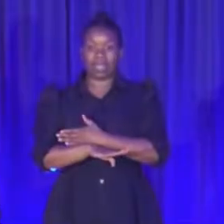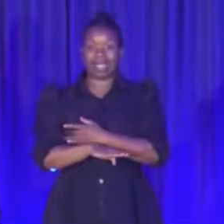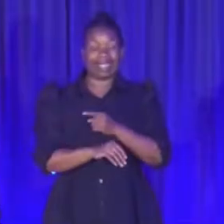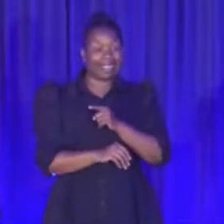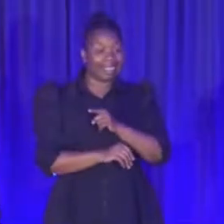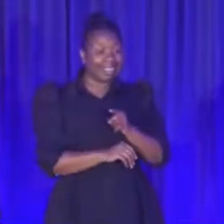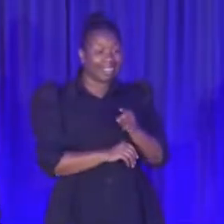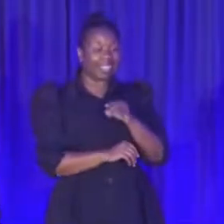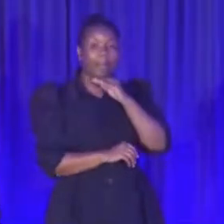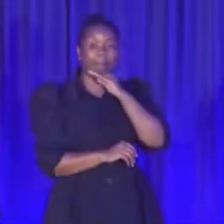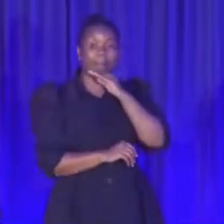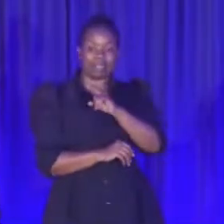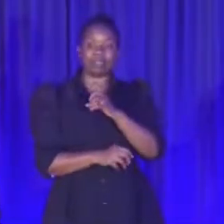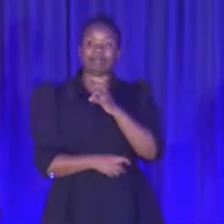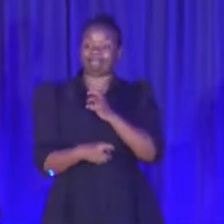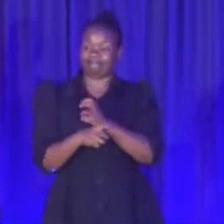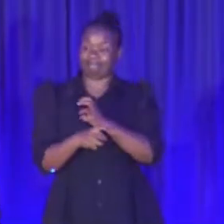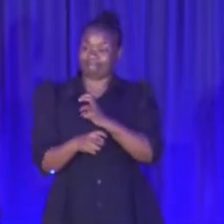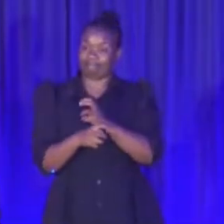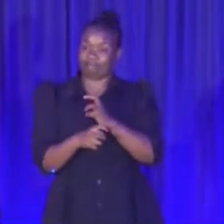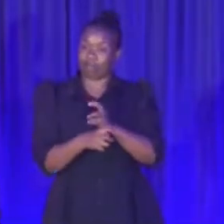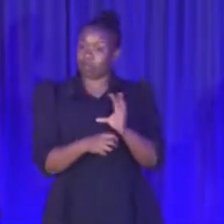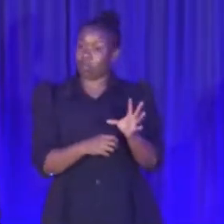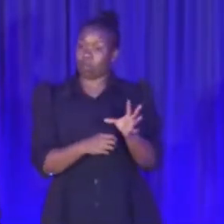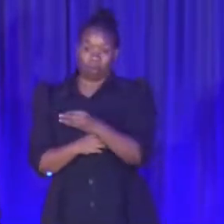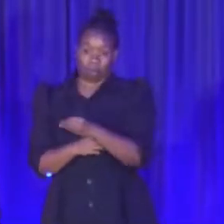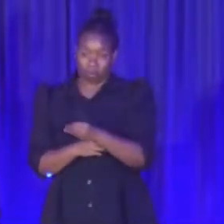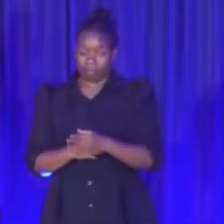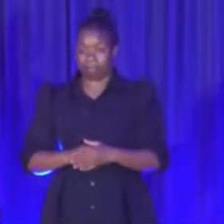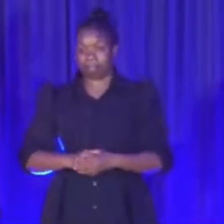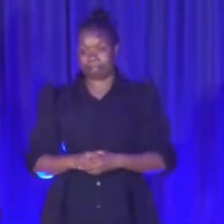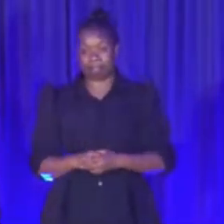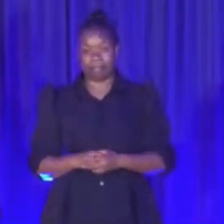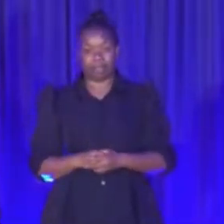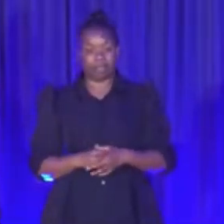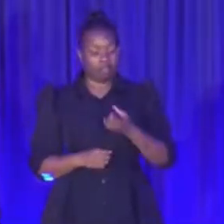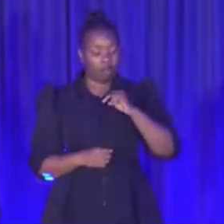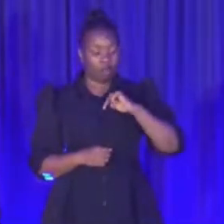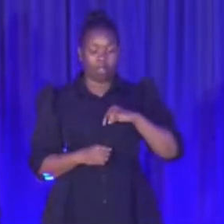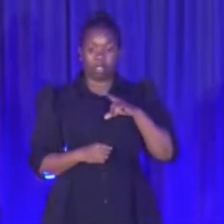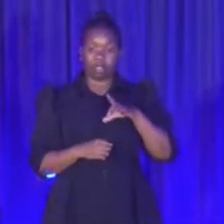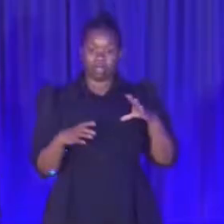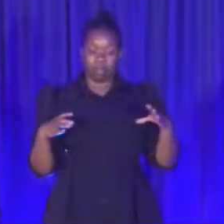this is tough on all of us. But for us as a